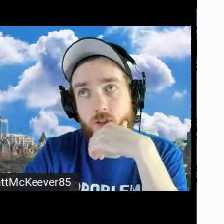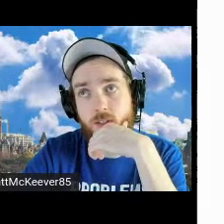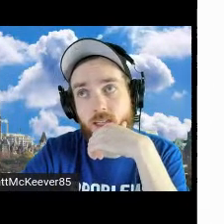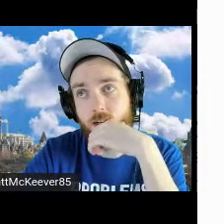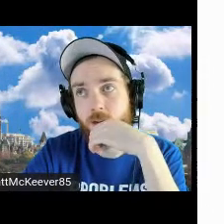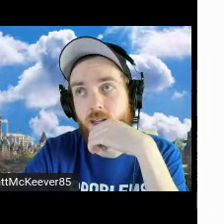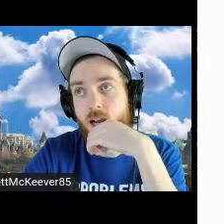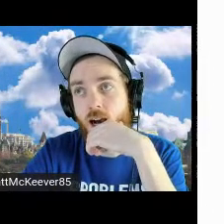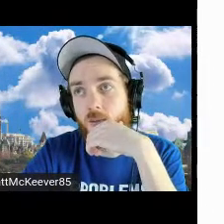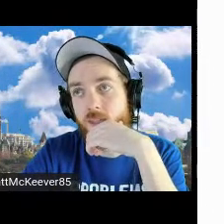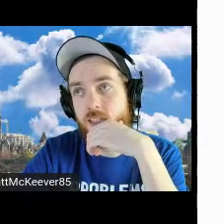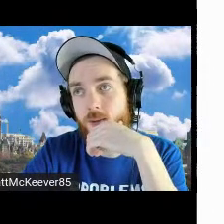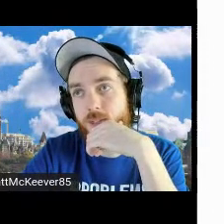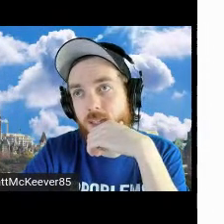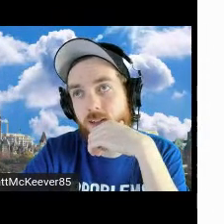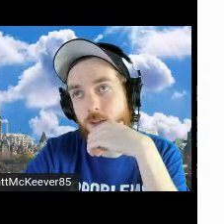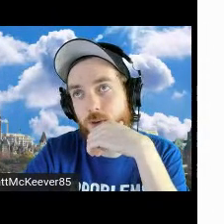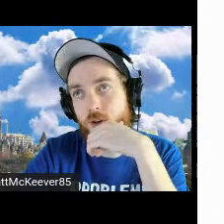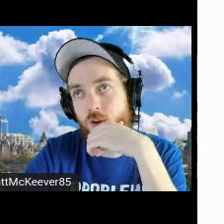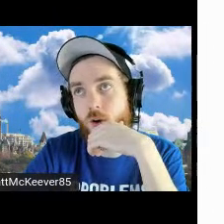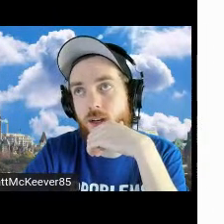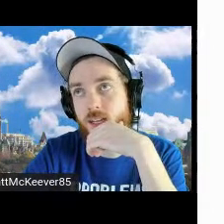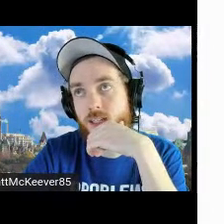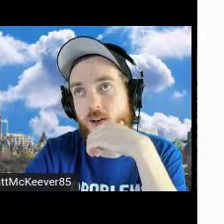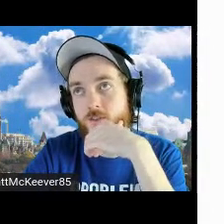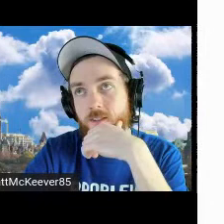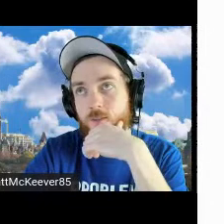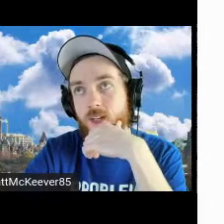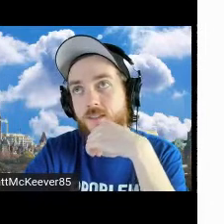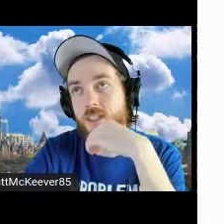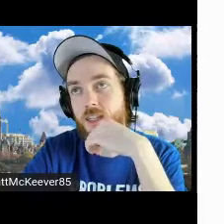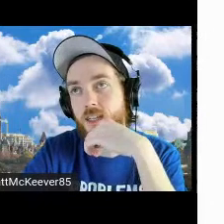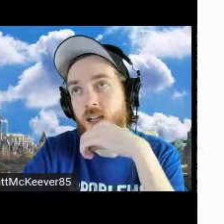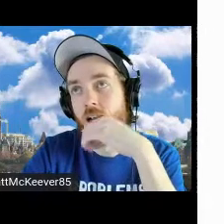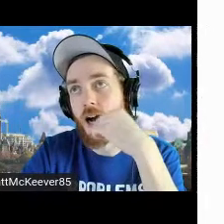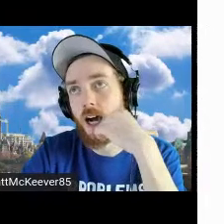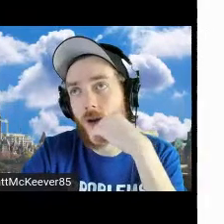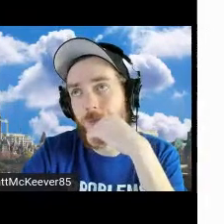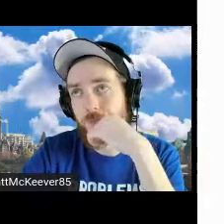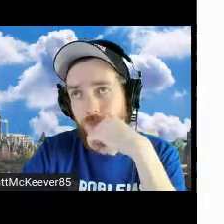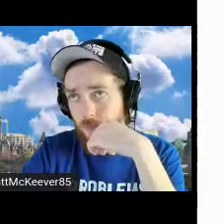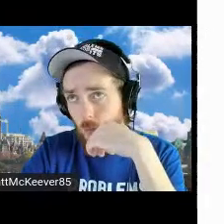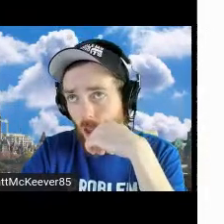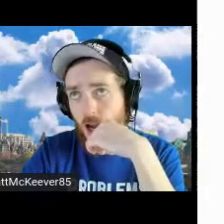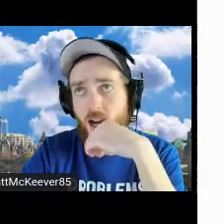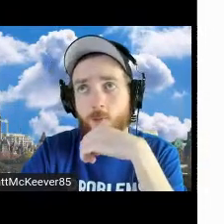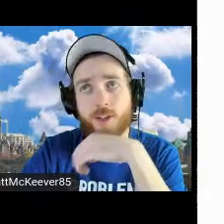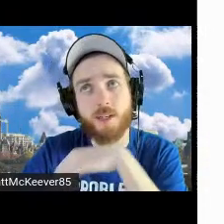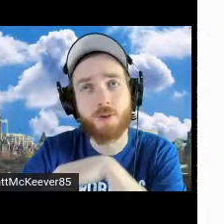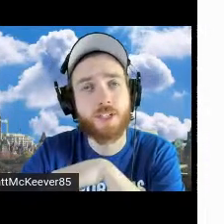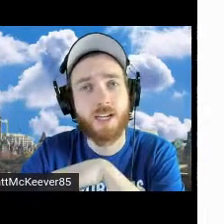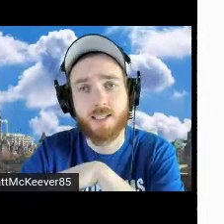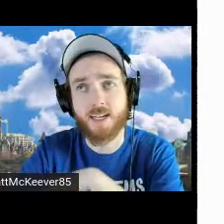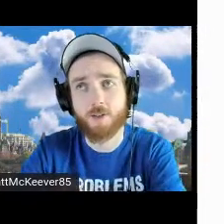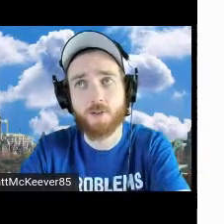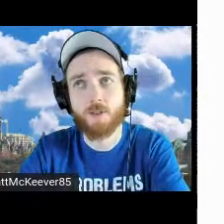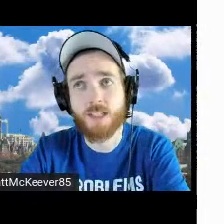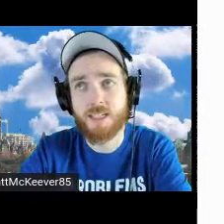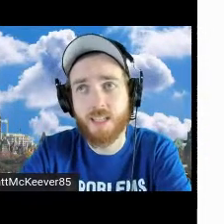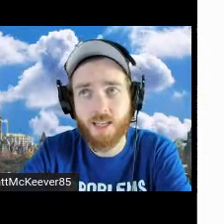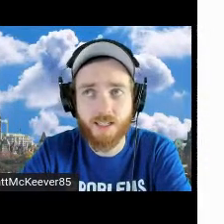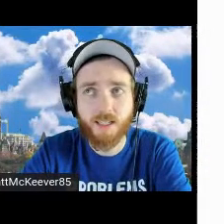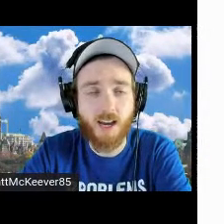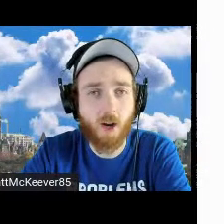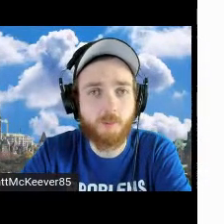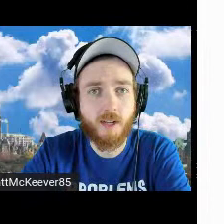great source there, but he's not particularly pro or against COVID from what I've seen. I really appreciate Ted Cruz